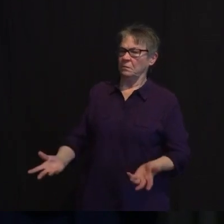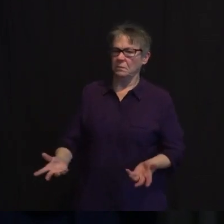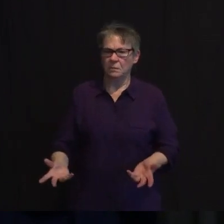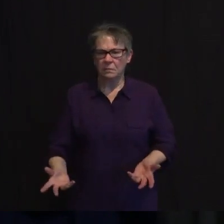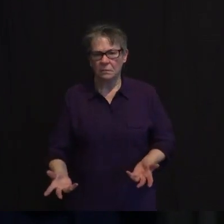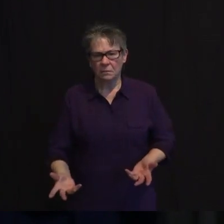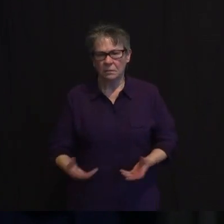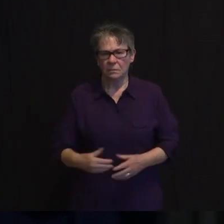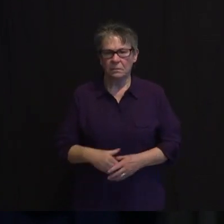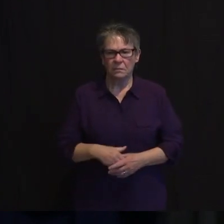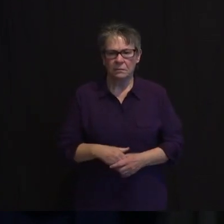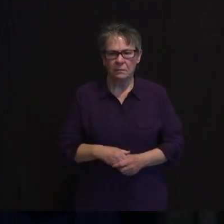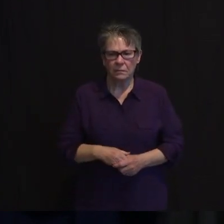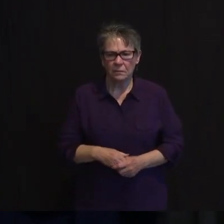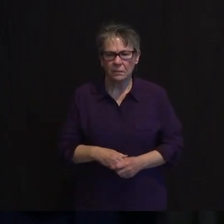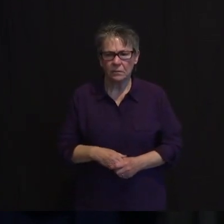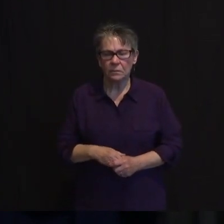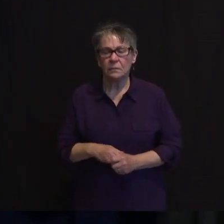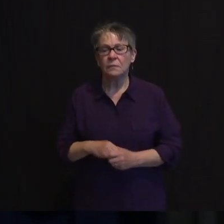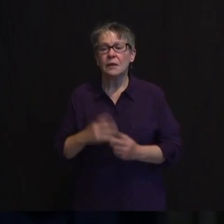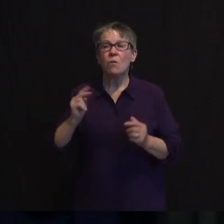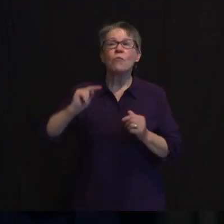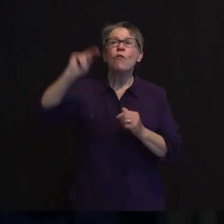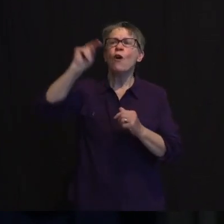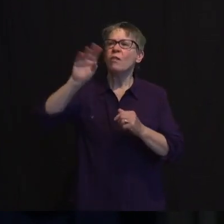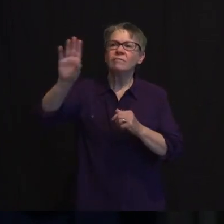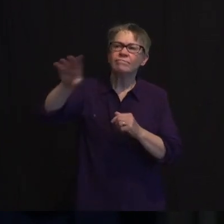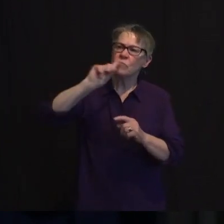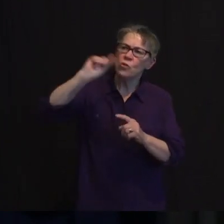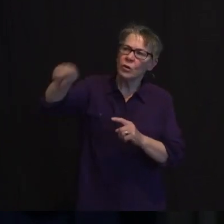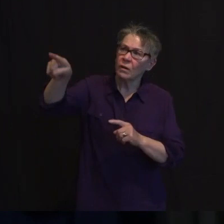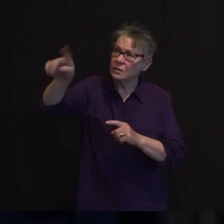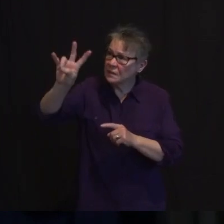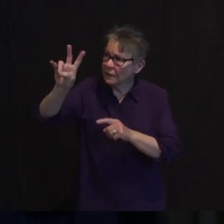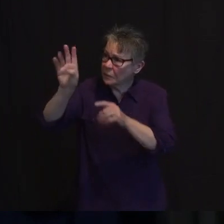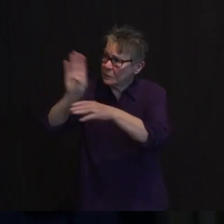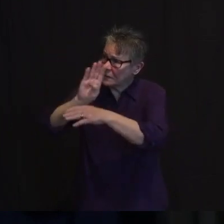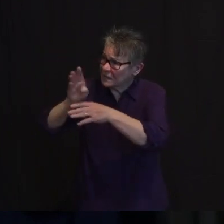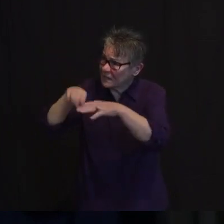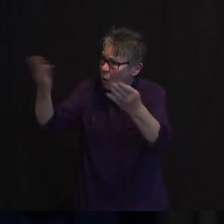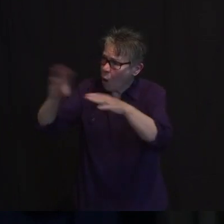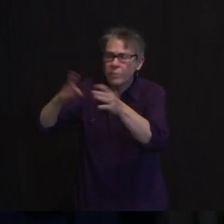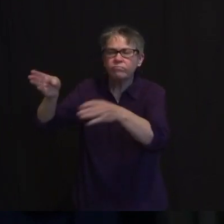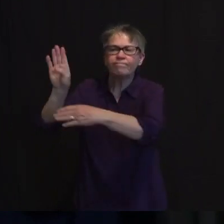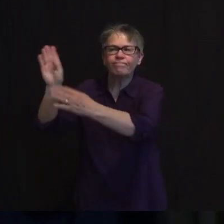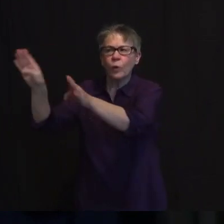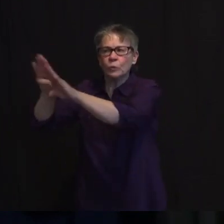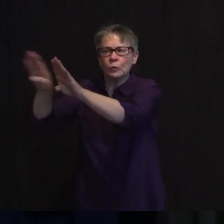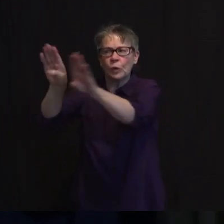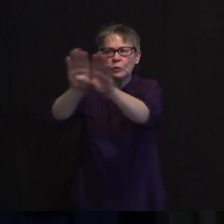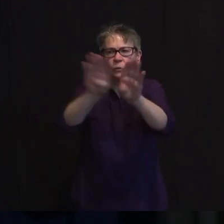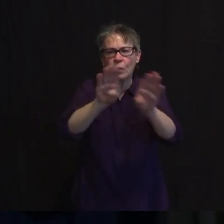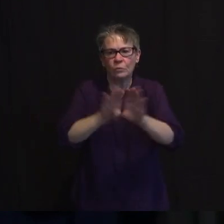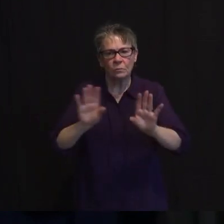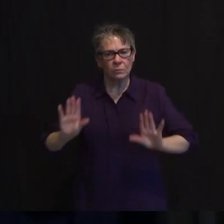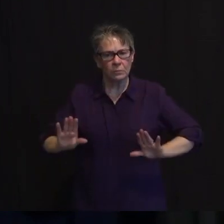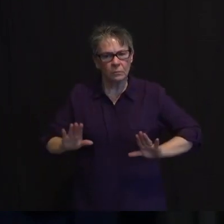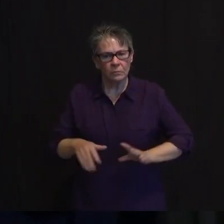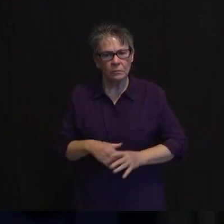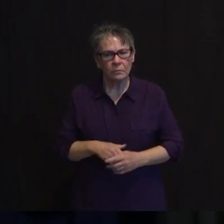in violation of a restraining order to go see her mother. She was subsequently charged with both the violation of the restraining order and an EO